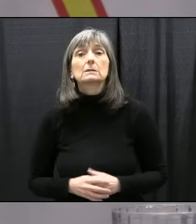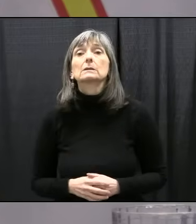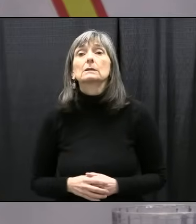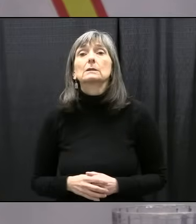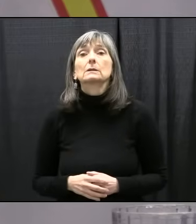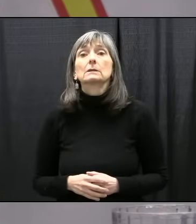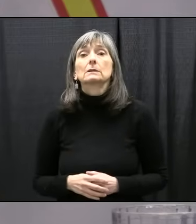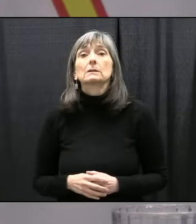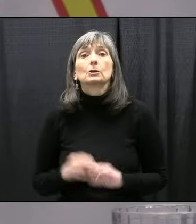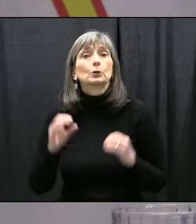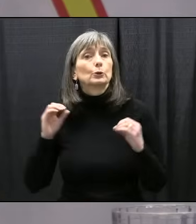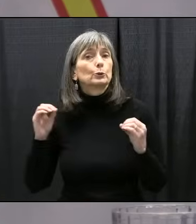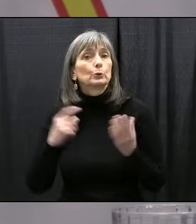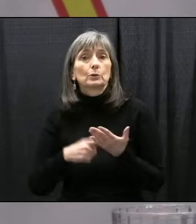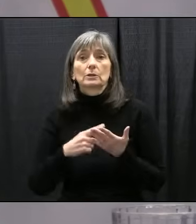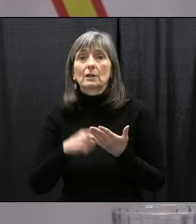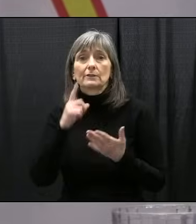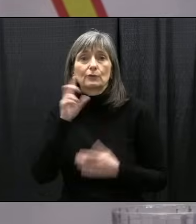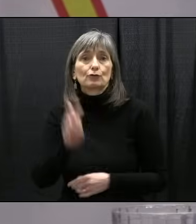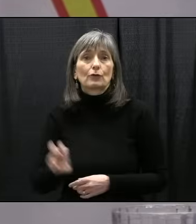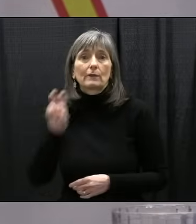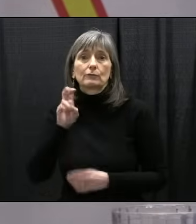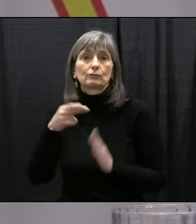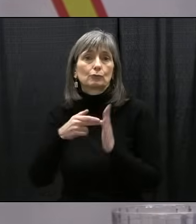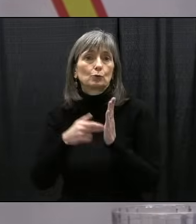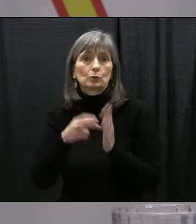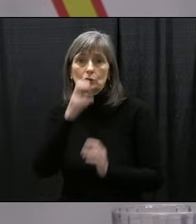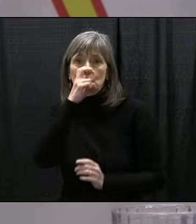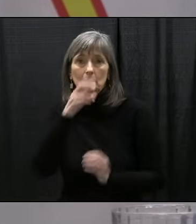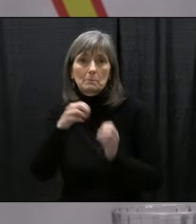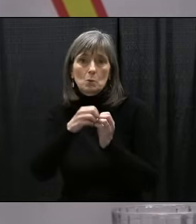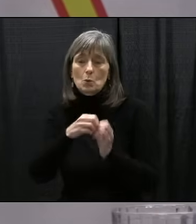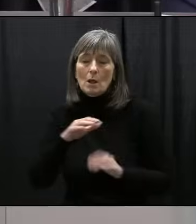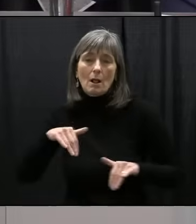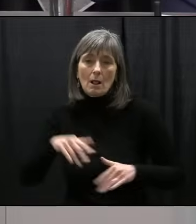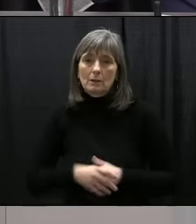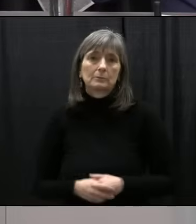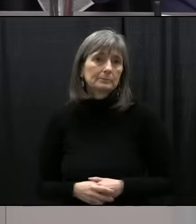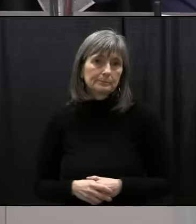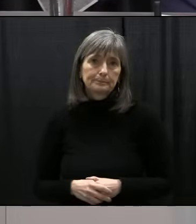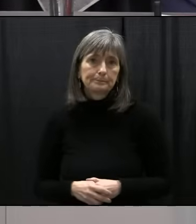any talk to date on further travel restrictions. No.